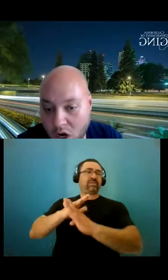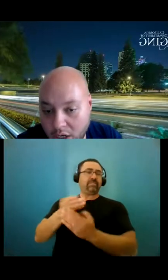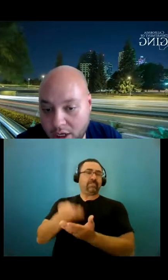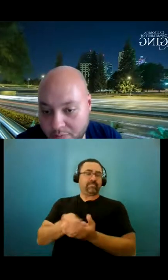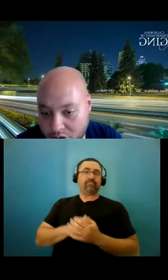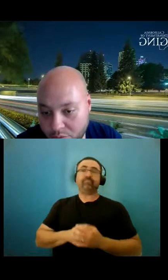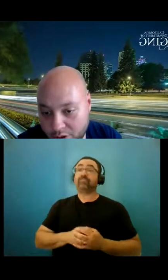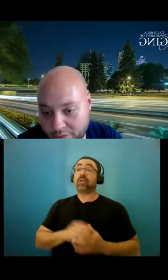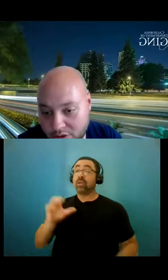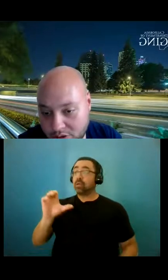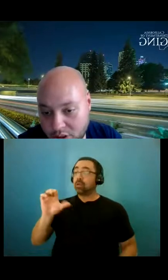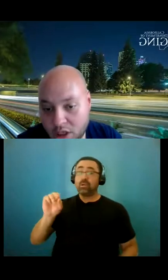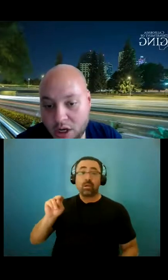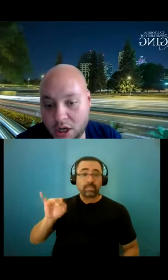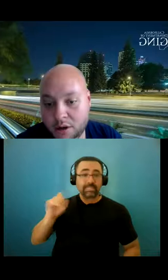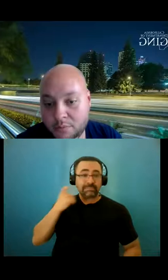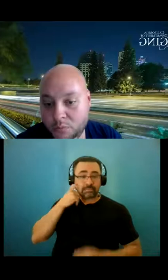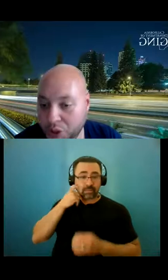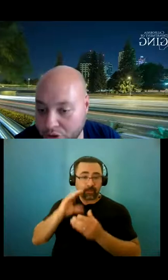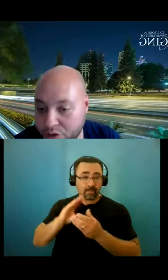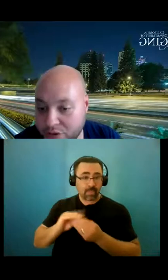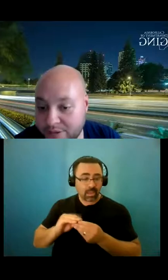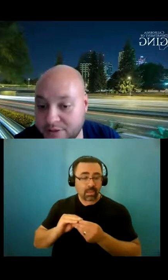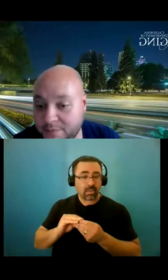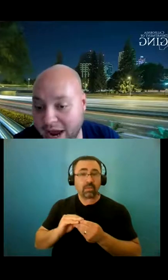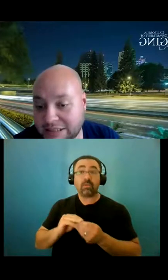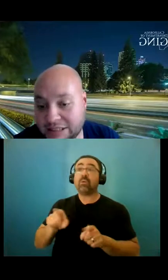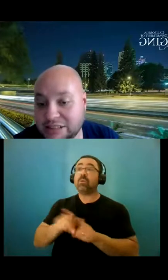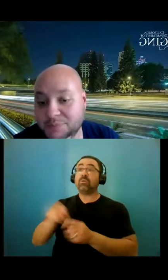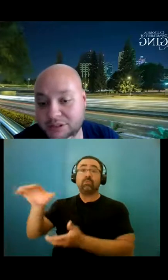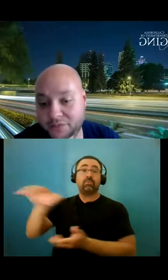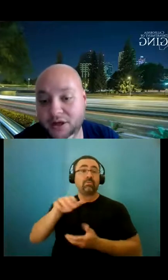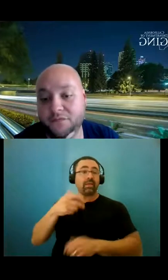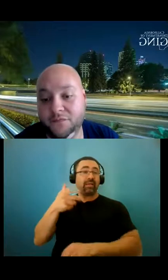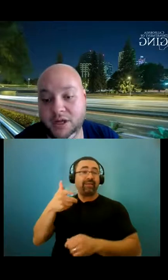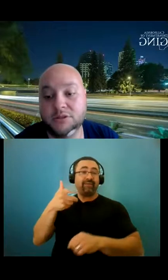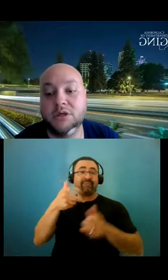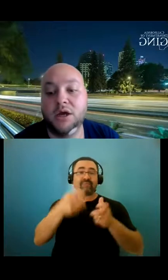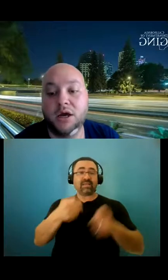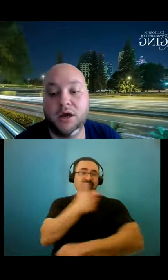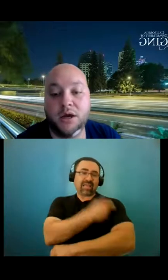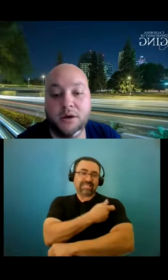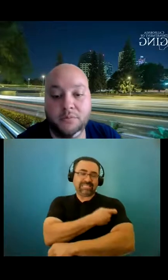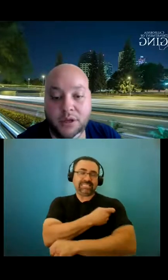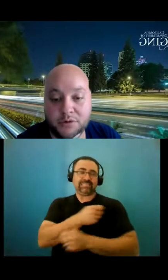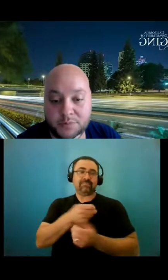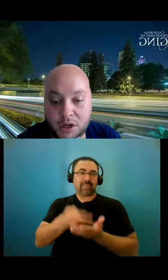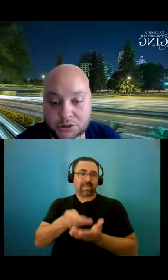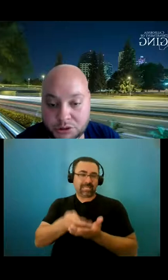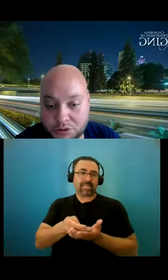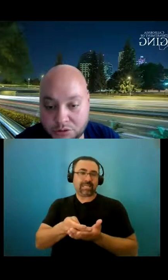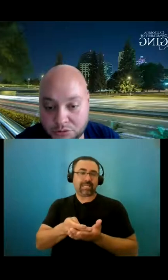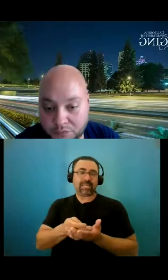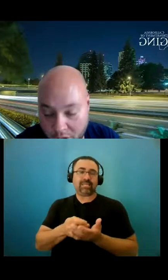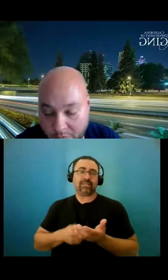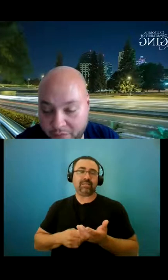as Connie had mentioned previously, we also received some vaccine-specific funds in response